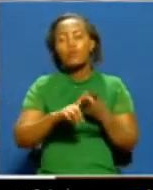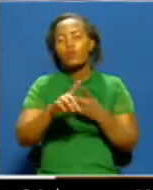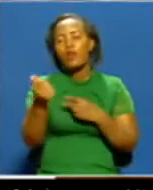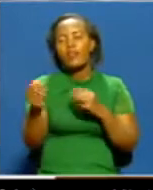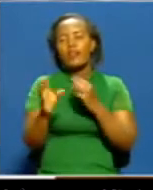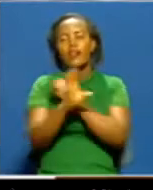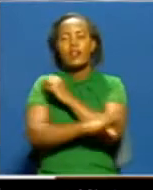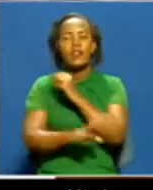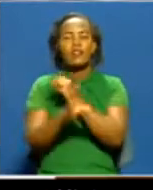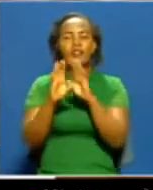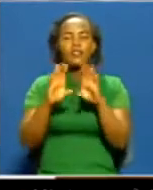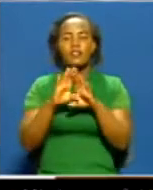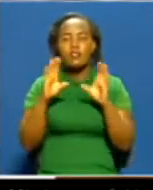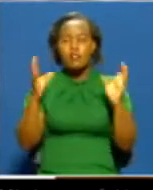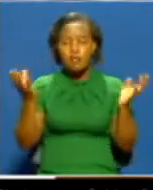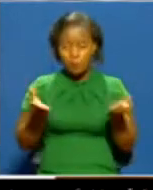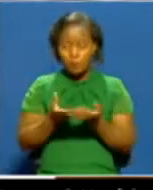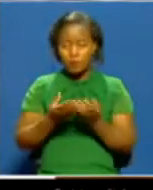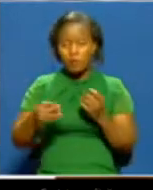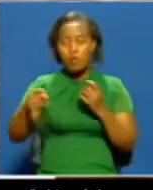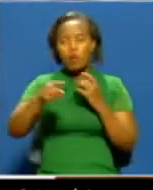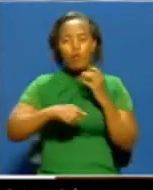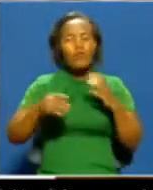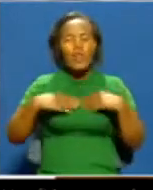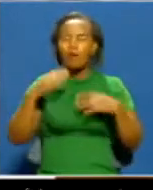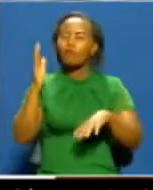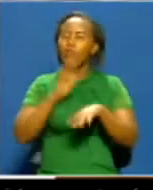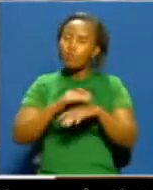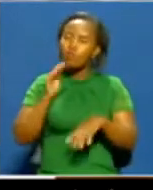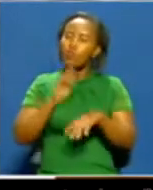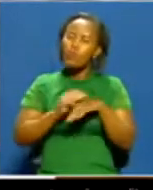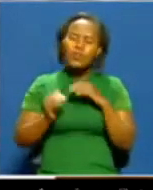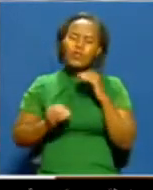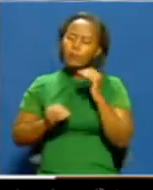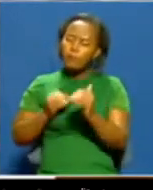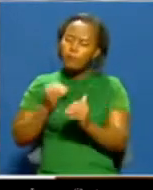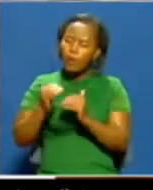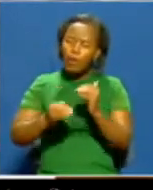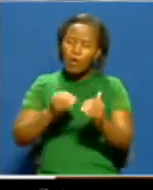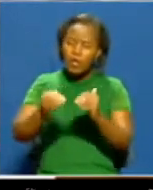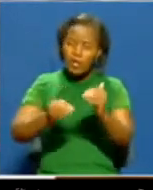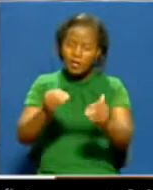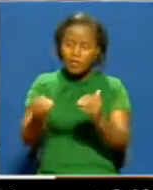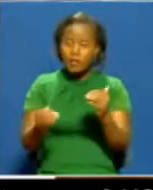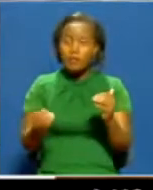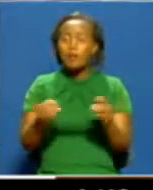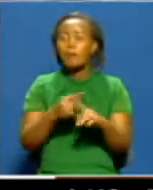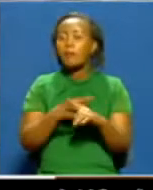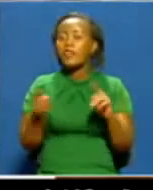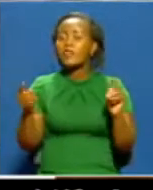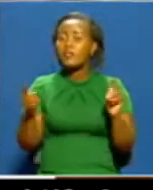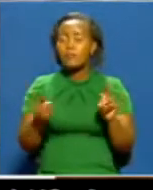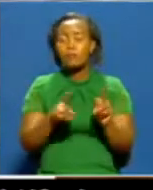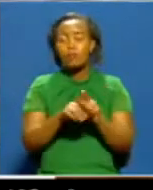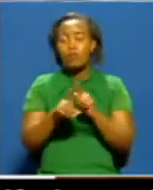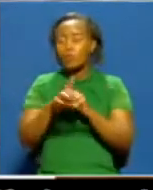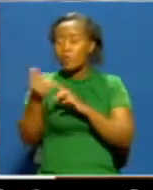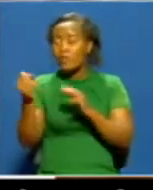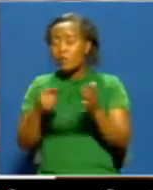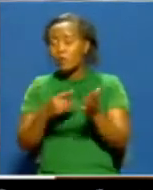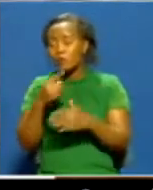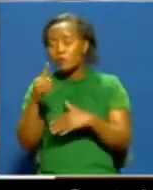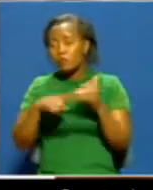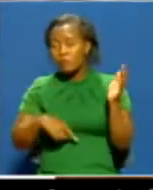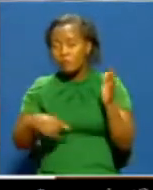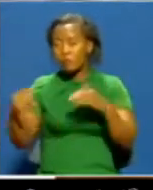world. So we are making good progress on that one. But the other thing is obviously training, you